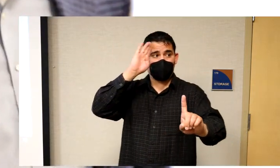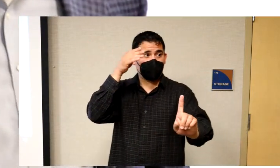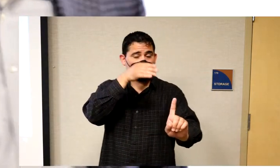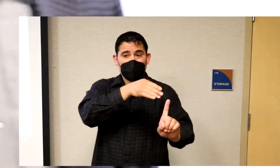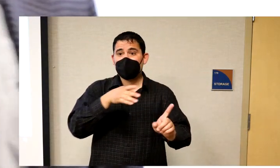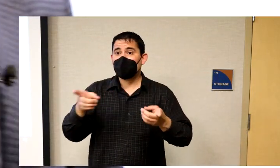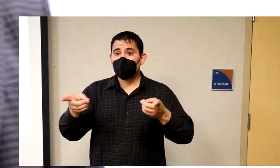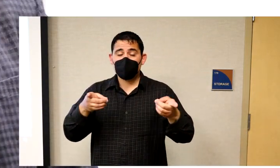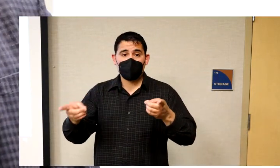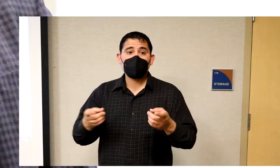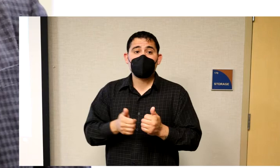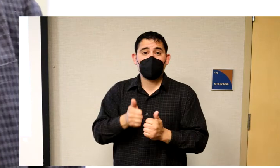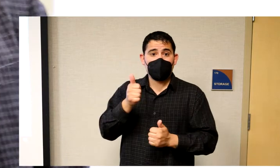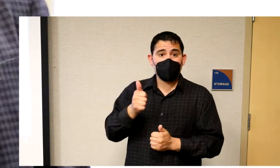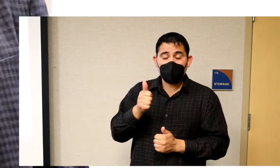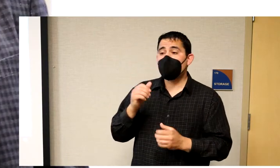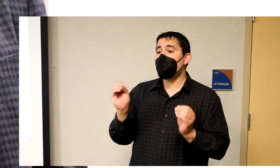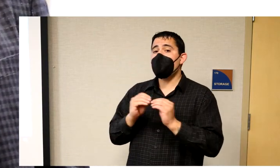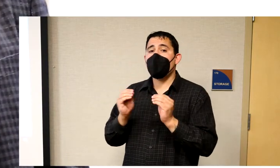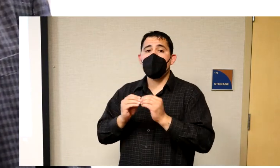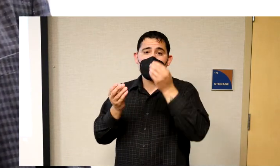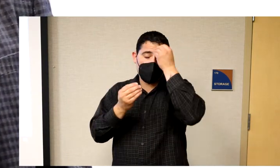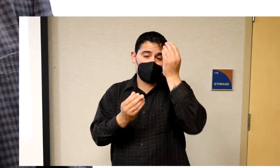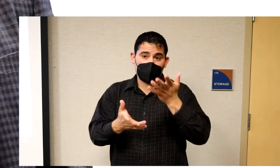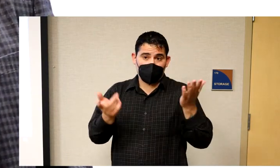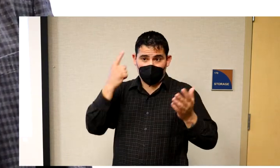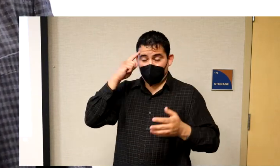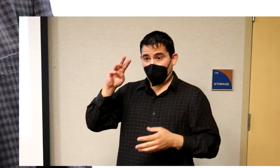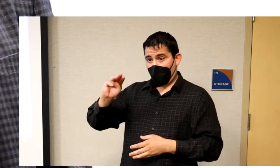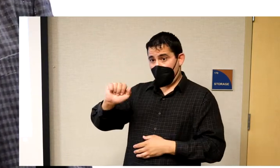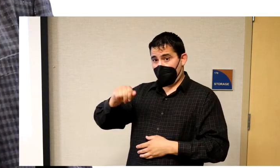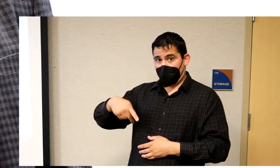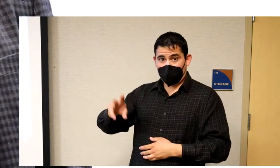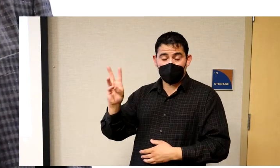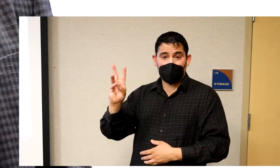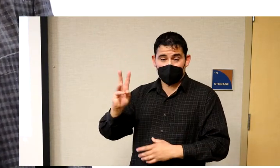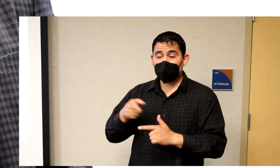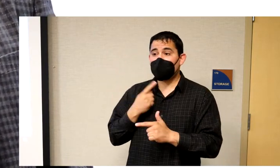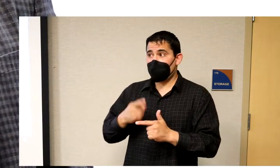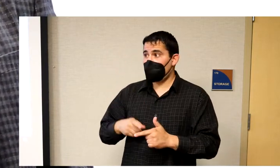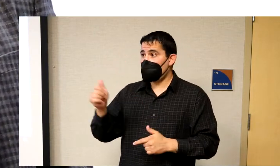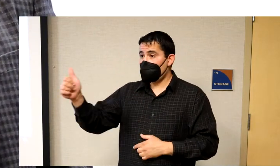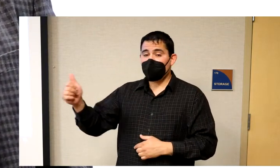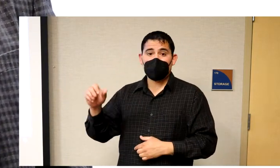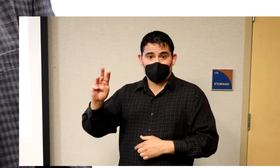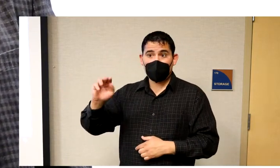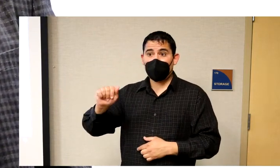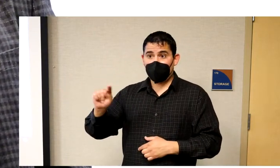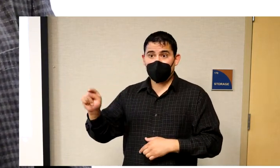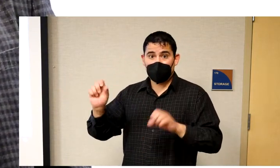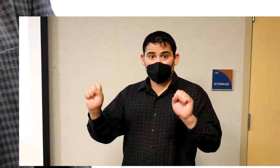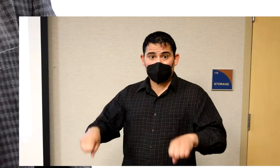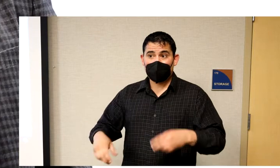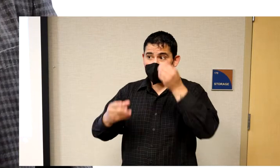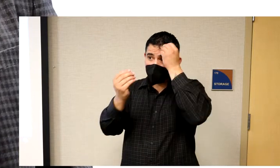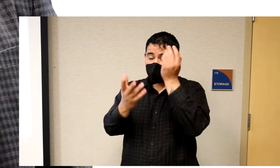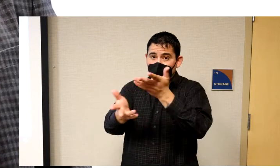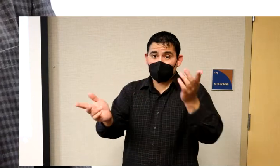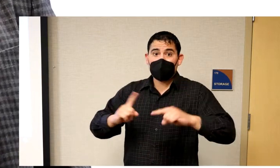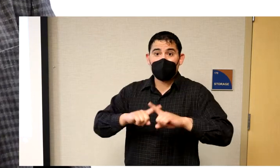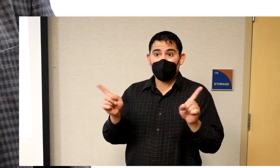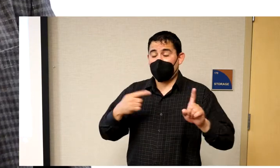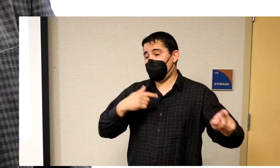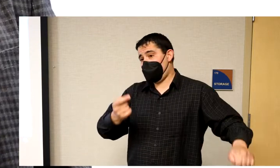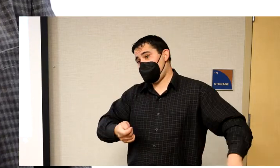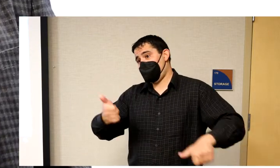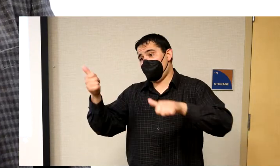more information on map 6, then he's got his marching orders and can do that. But if map 6 is out the window for